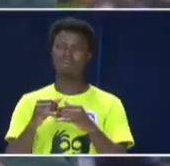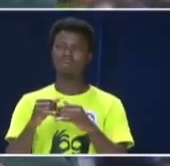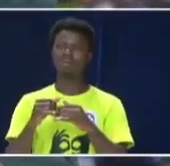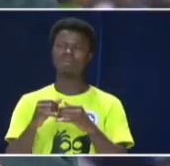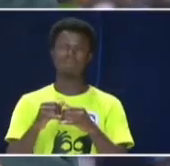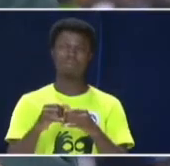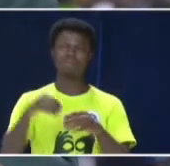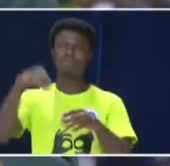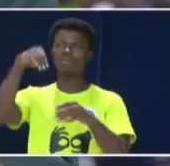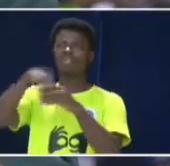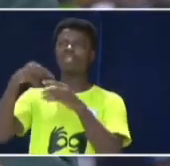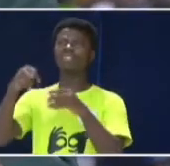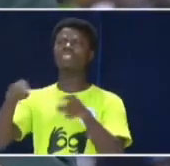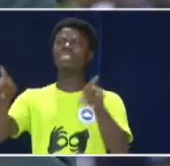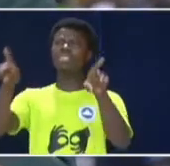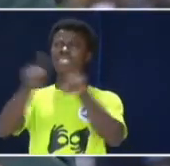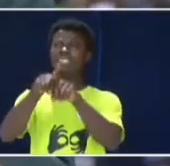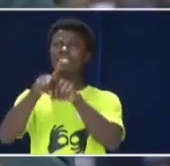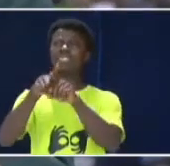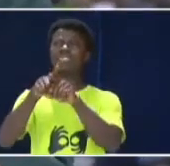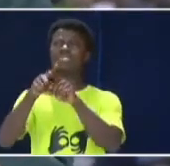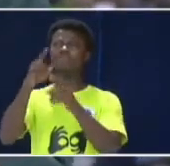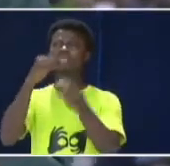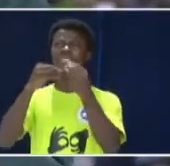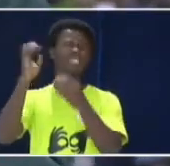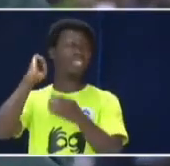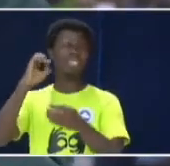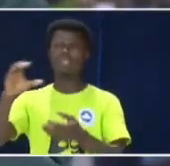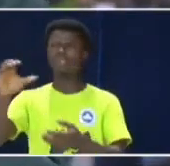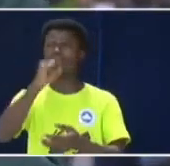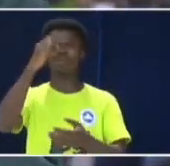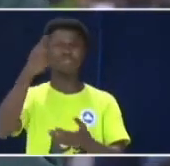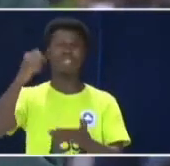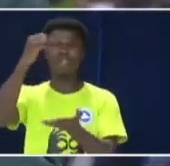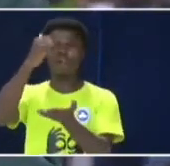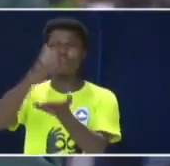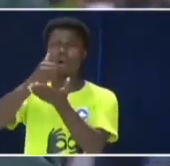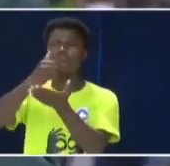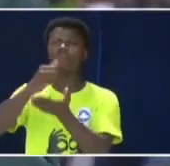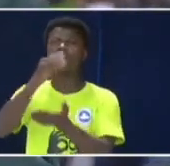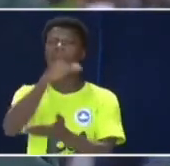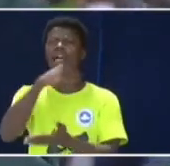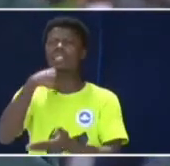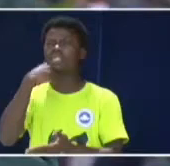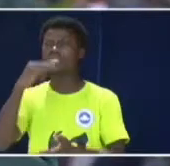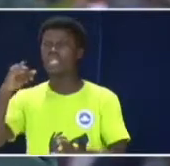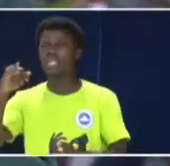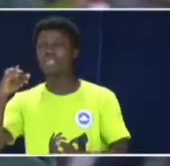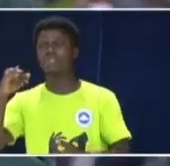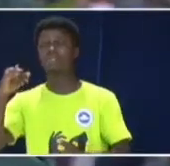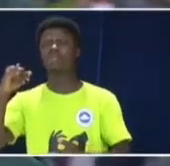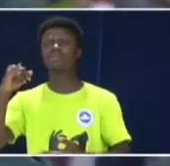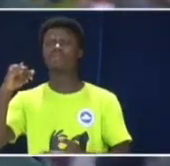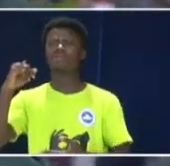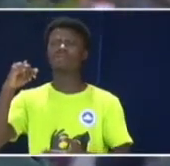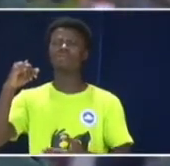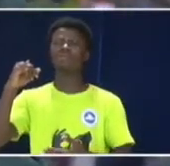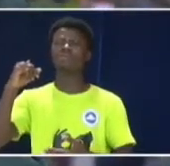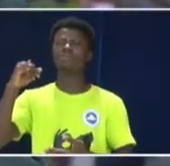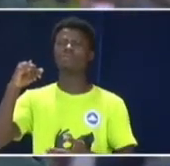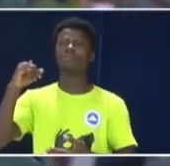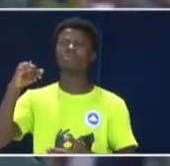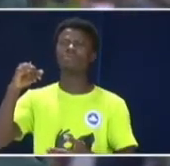In the same manner, he took the cup when he had supped, saying, "Gegebe losi muago, o leni onje